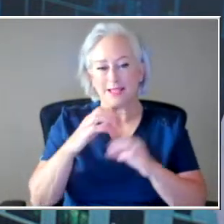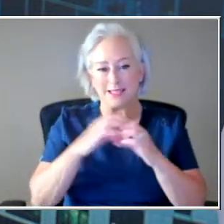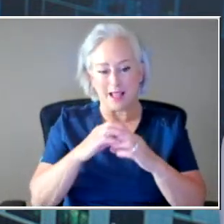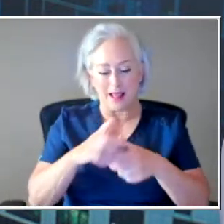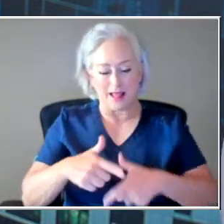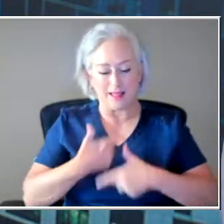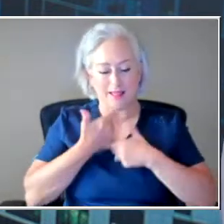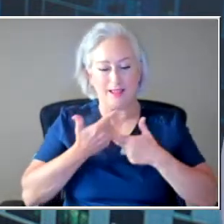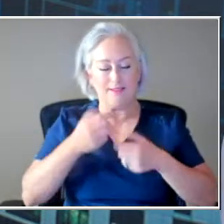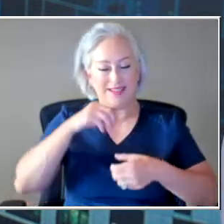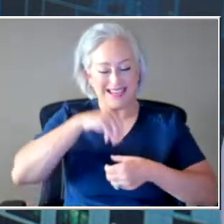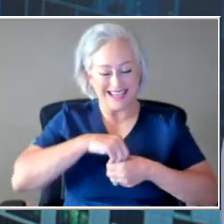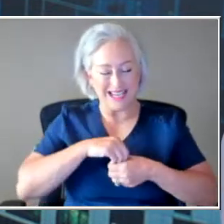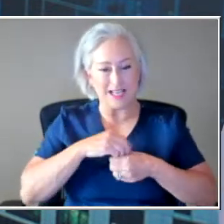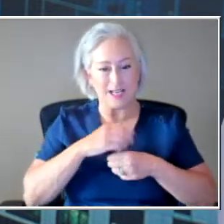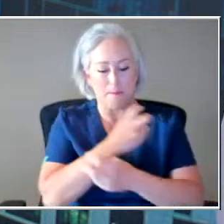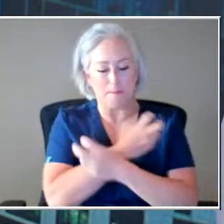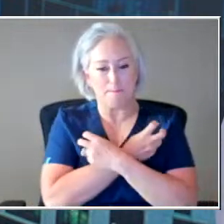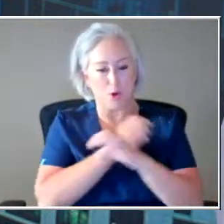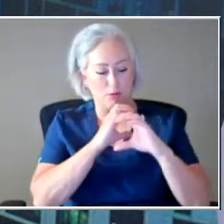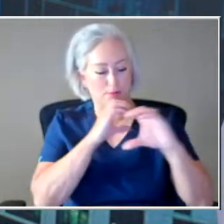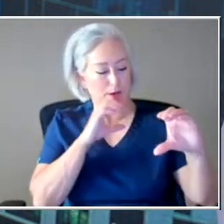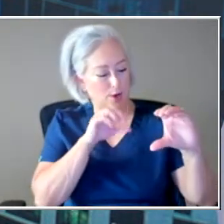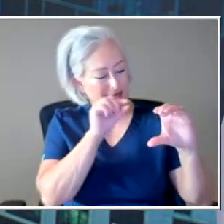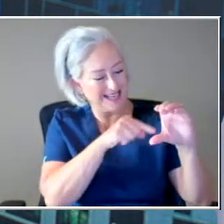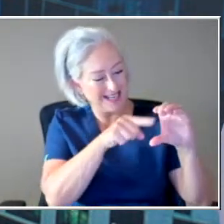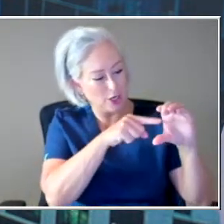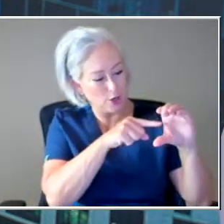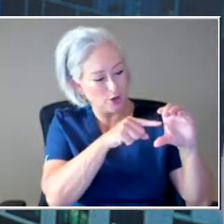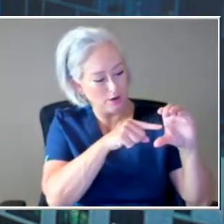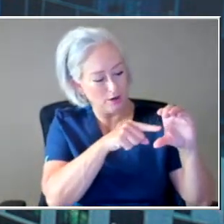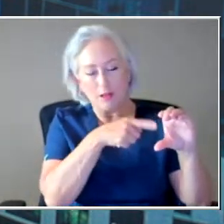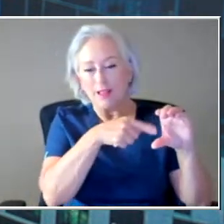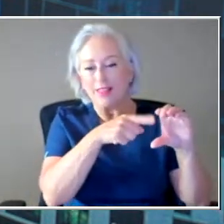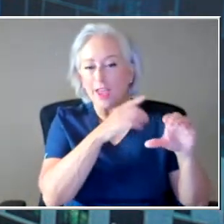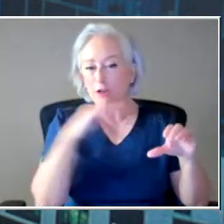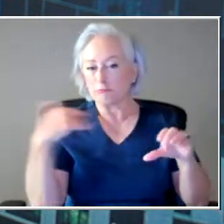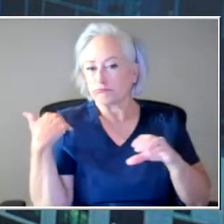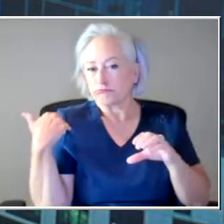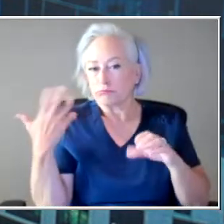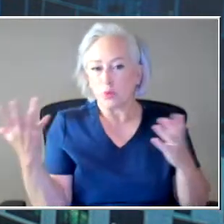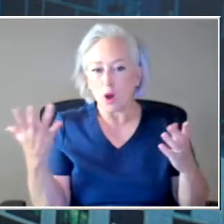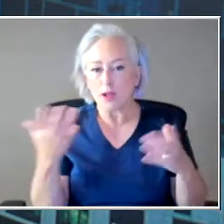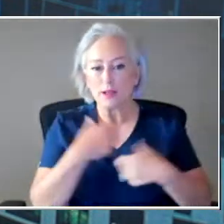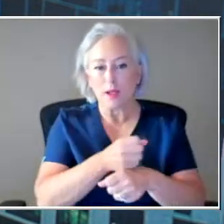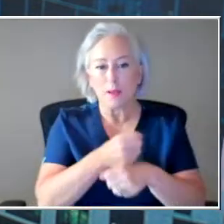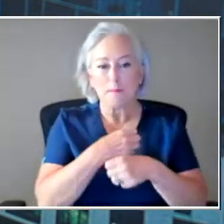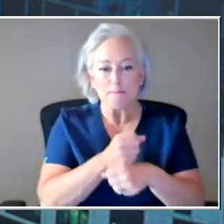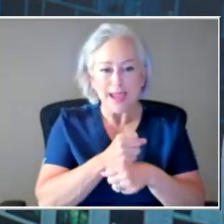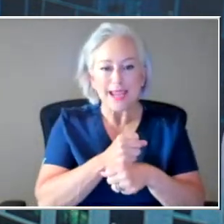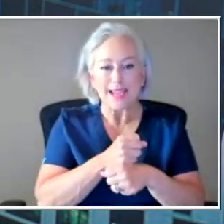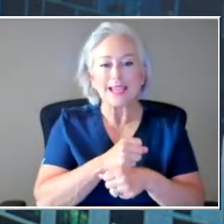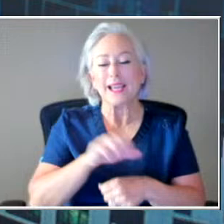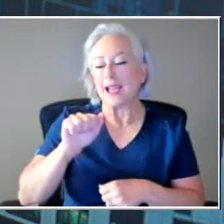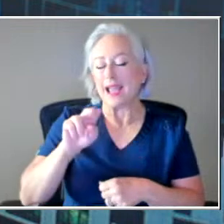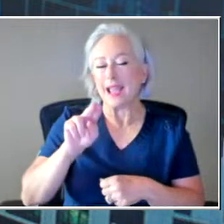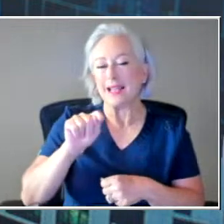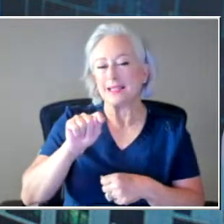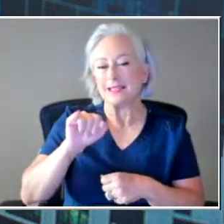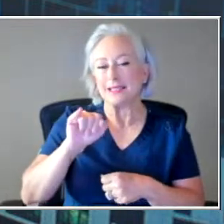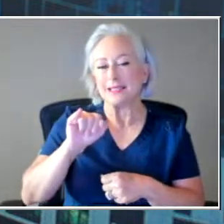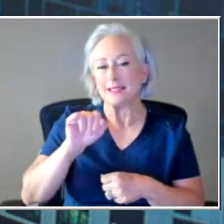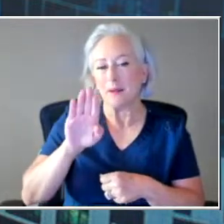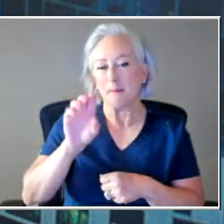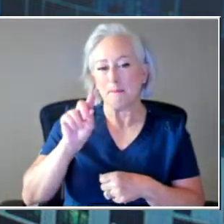marrow, and their job is to make antibodies. Antibodies that help us respond to a vaccination, antibodies that help protect us from